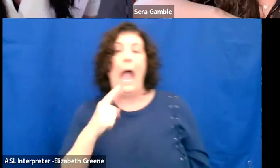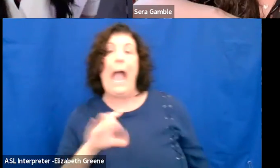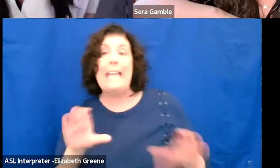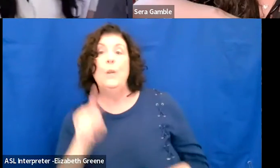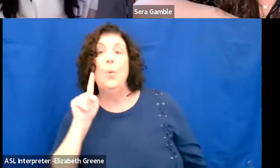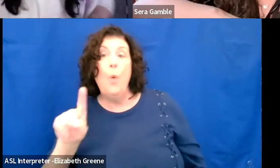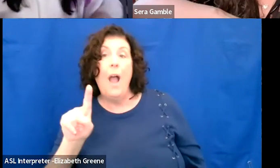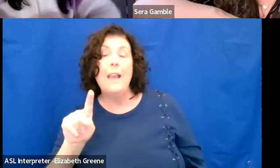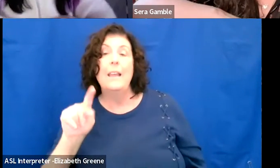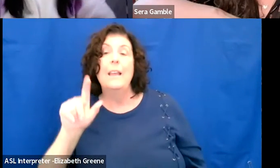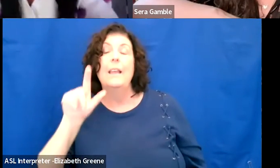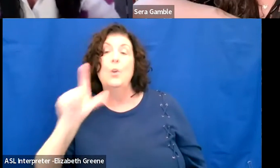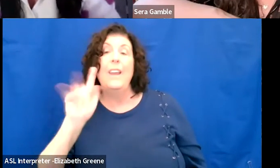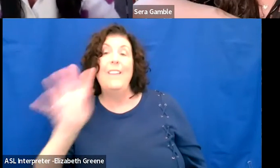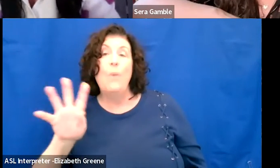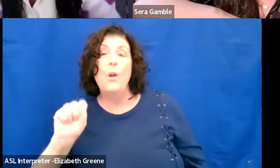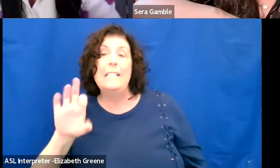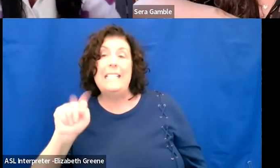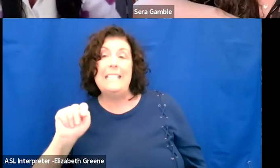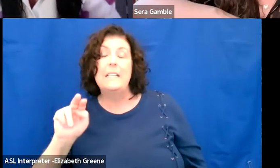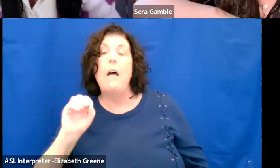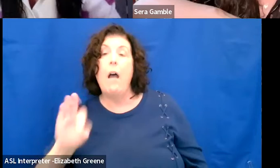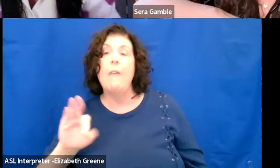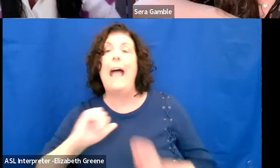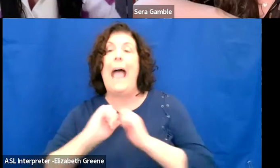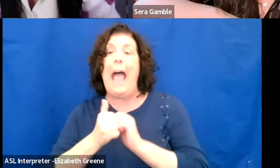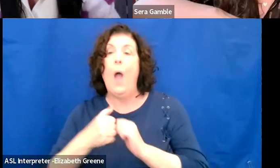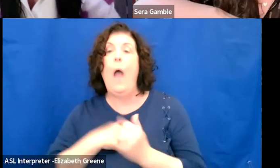episodes of How I Met Your Mother. Oh, my God. Yeah. Yeah, it was